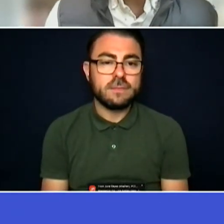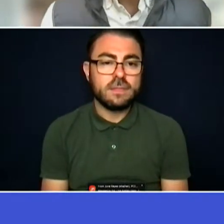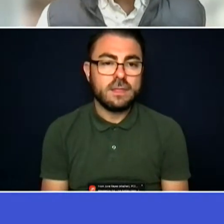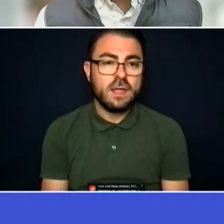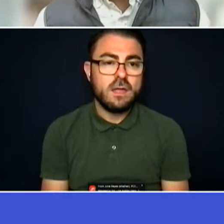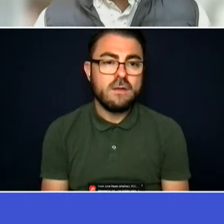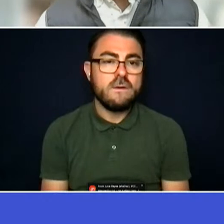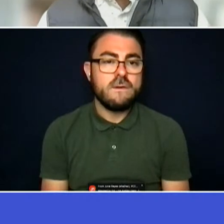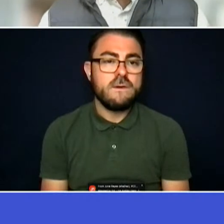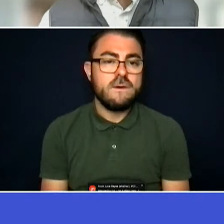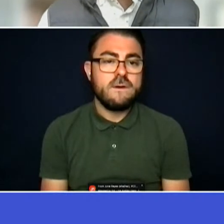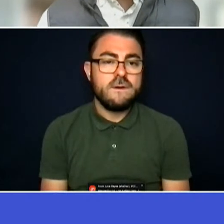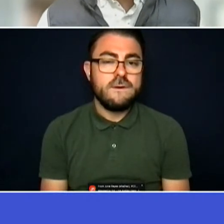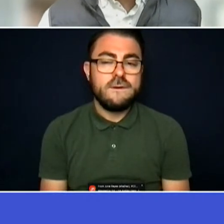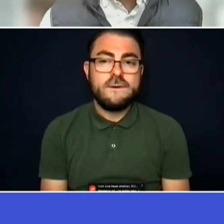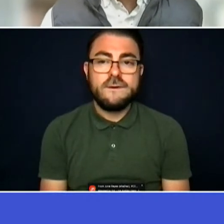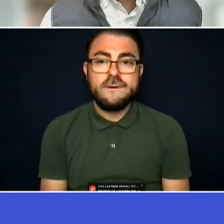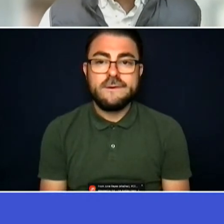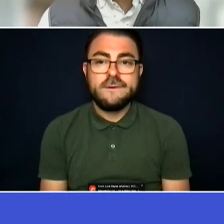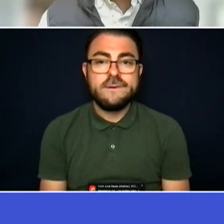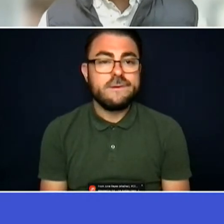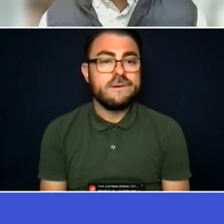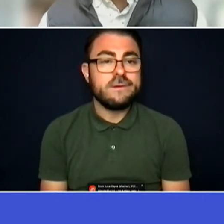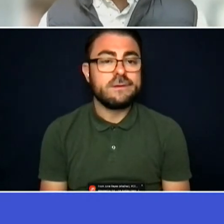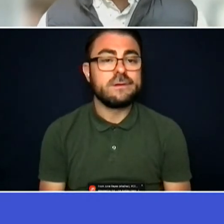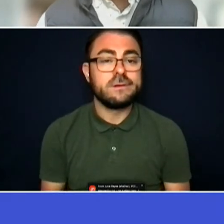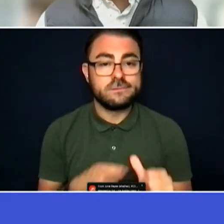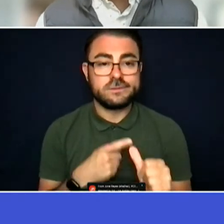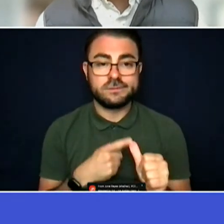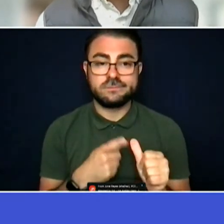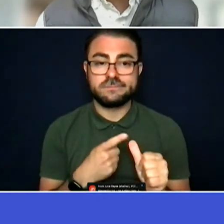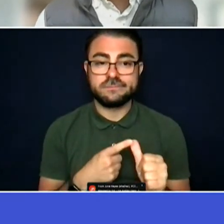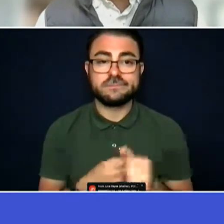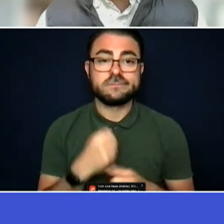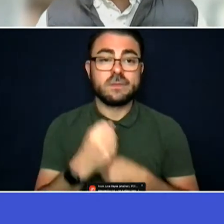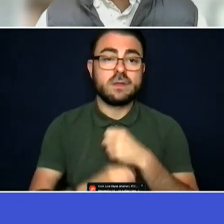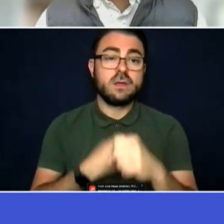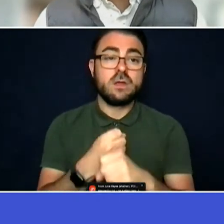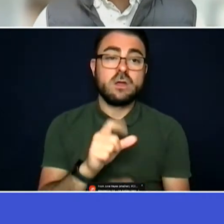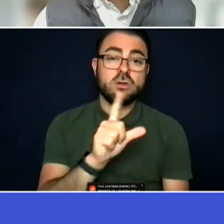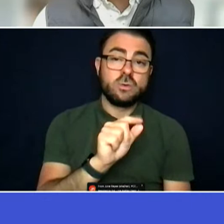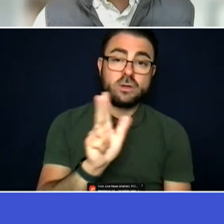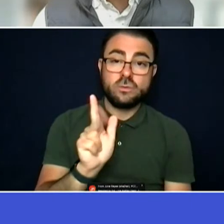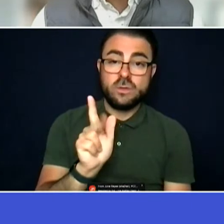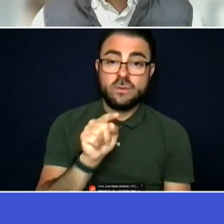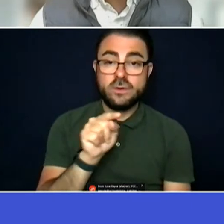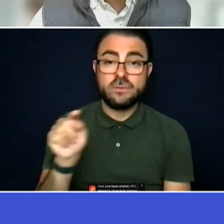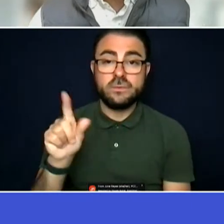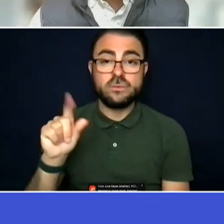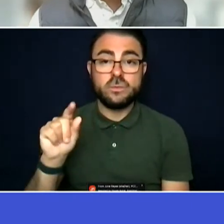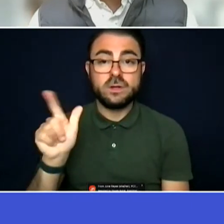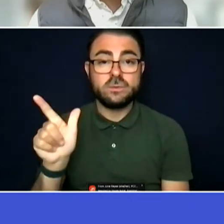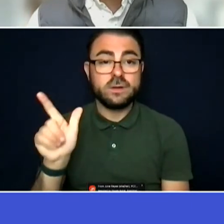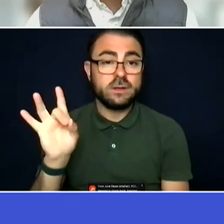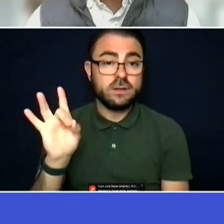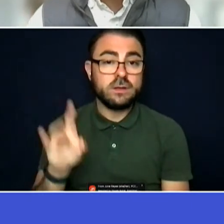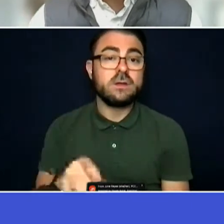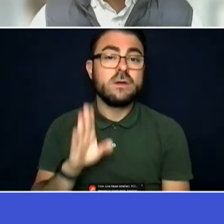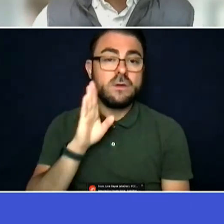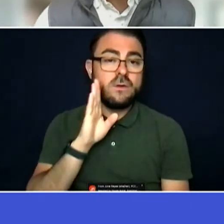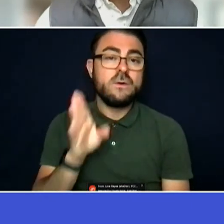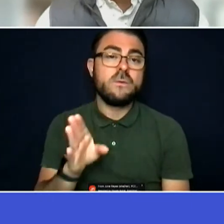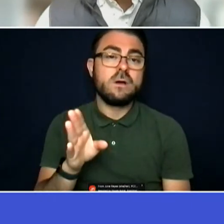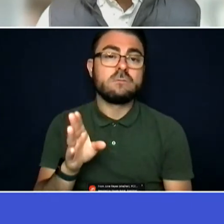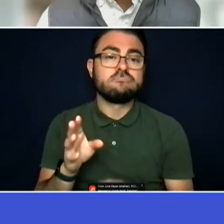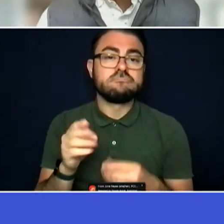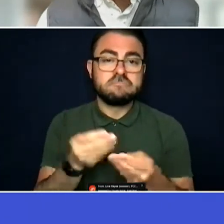So first, from 2023 through 2028, we will distribute an estimated 750 million across 7